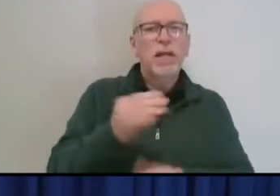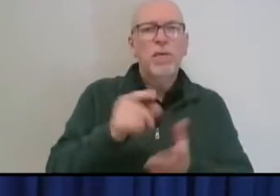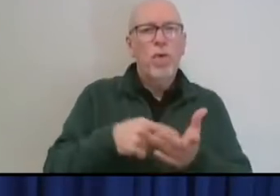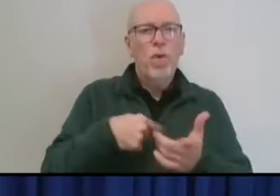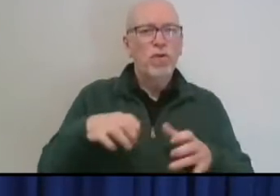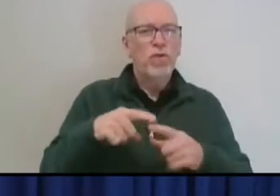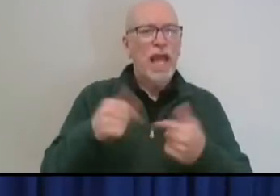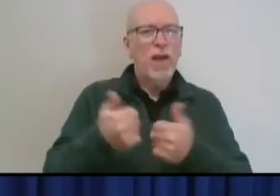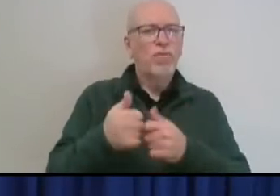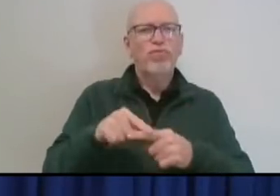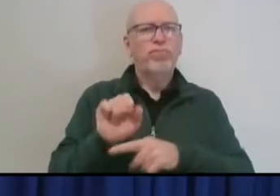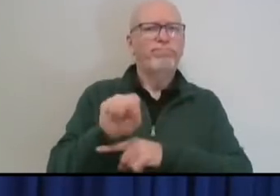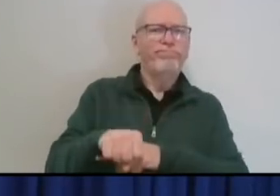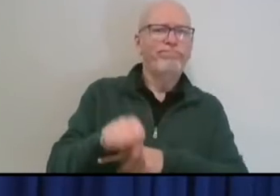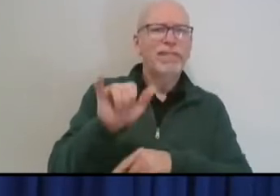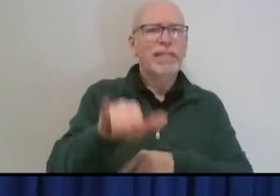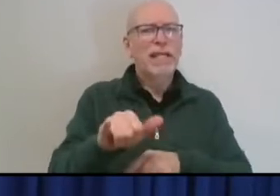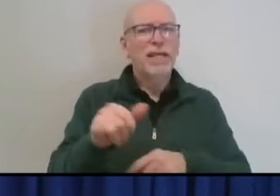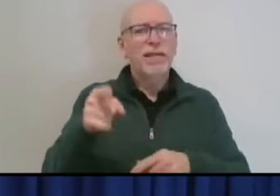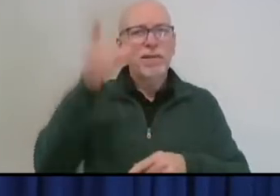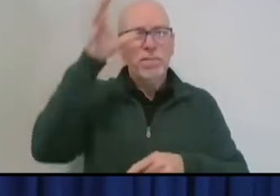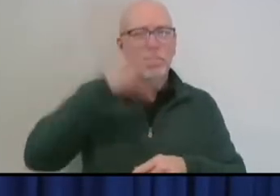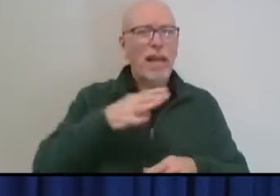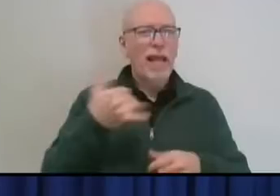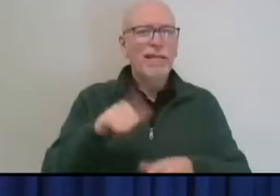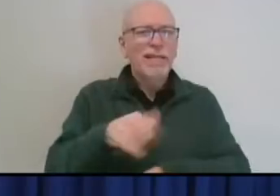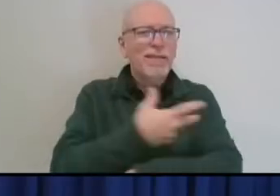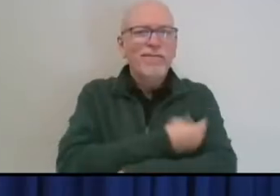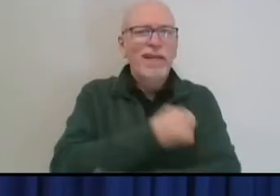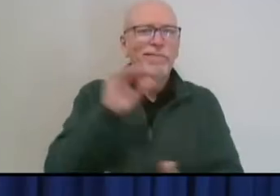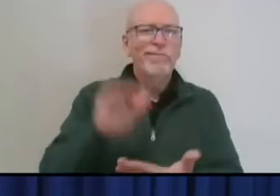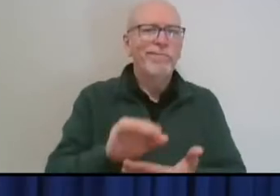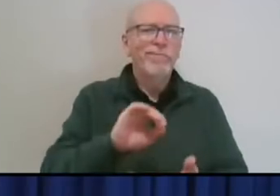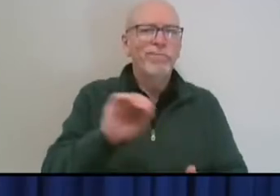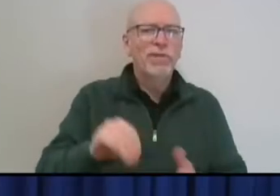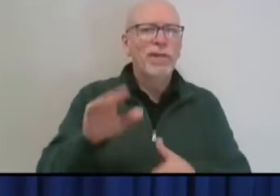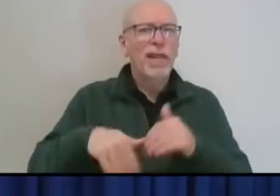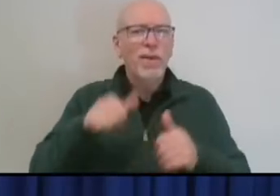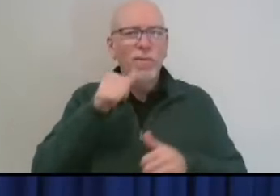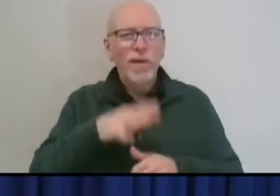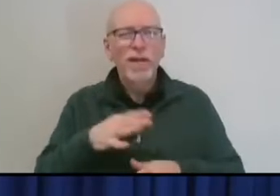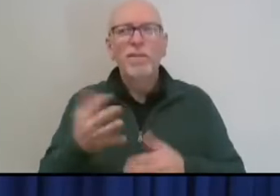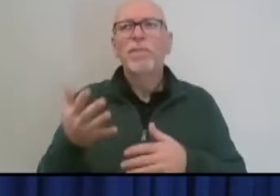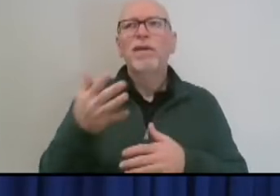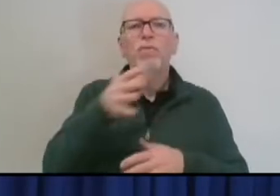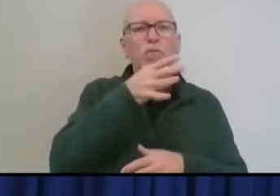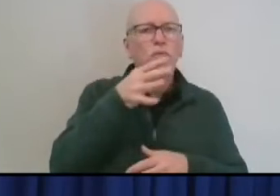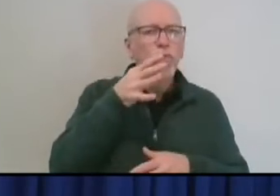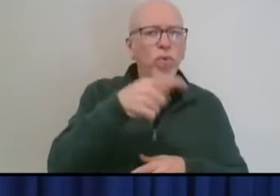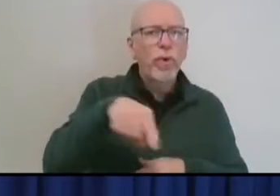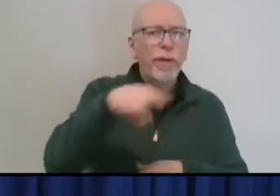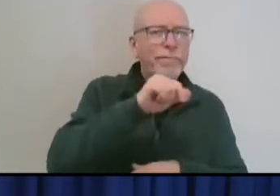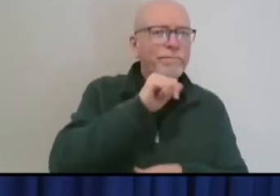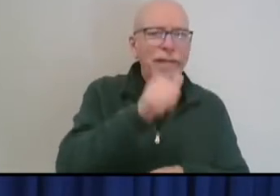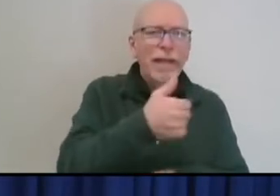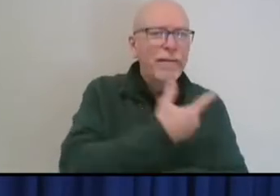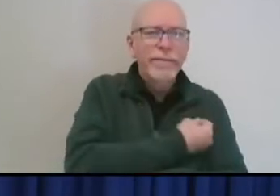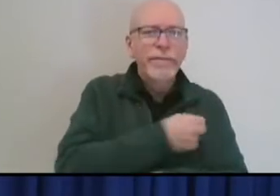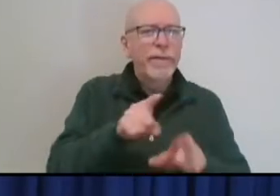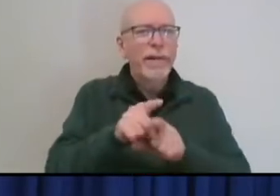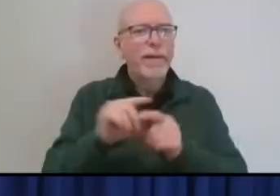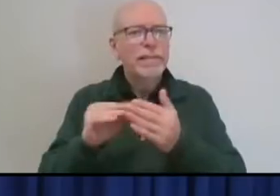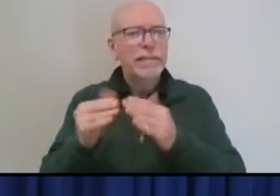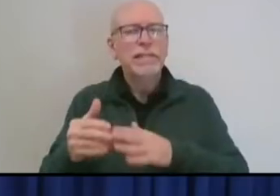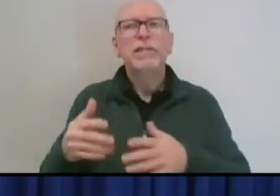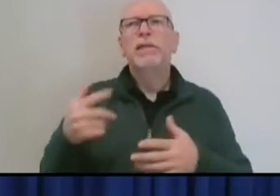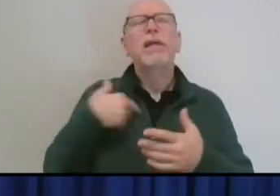to overcome that. Men are still getting vaccinated at lower rates. A lot of rural counties not picking it up as much. And I wanted